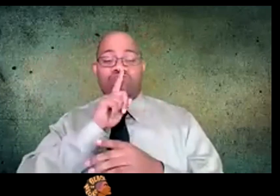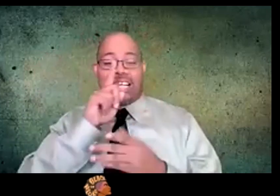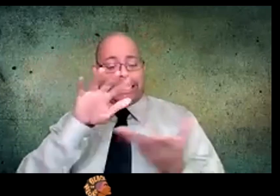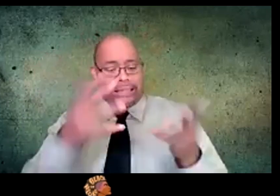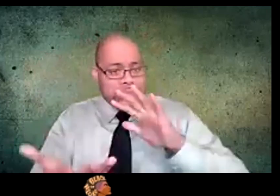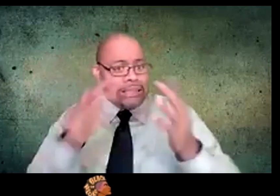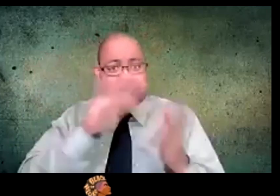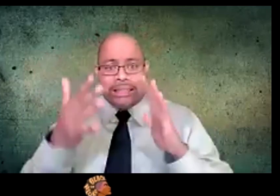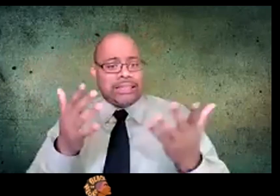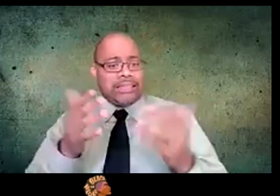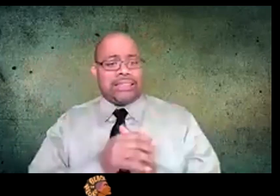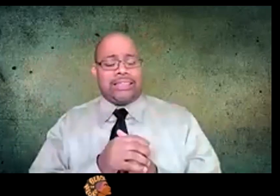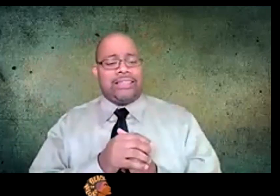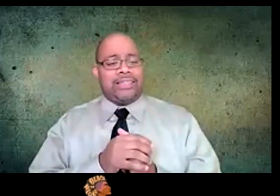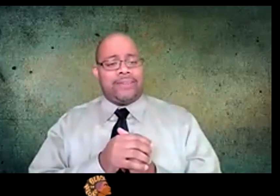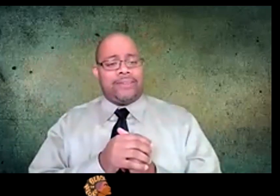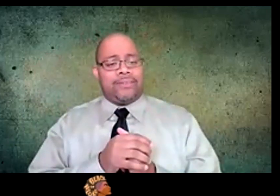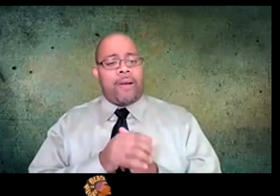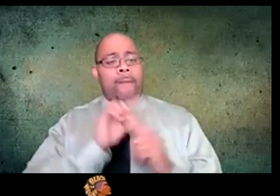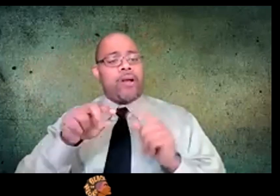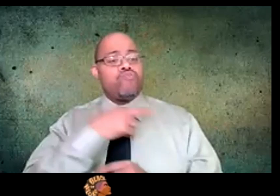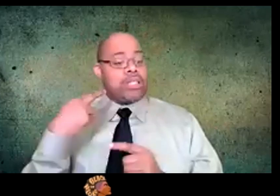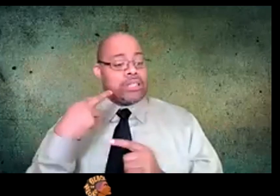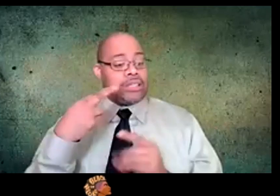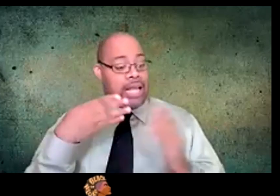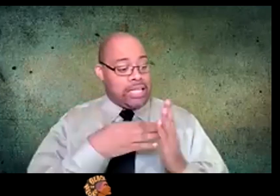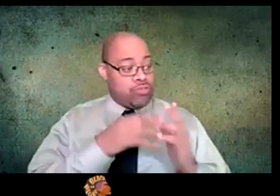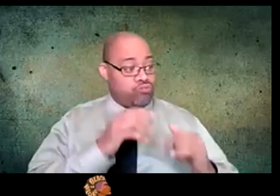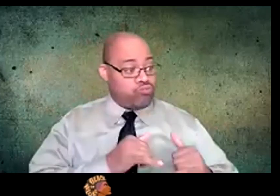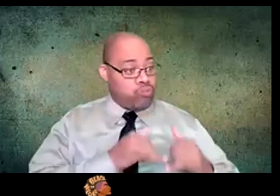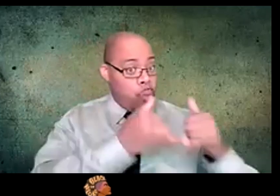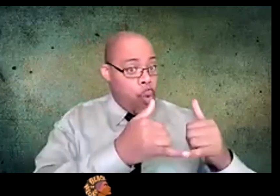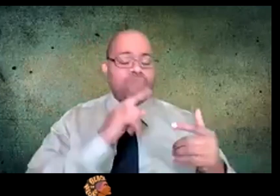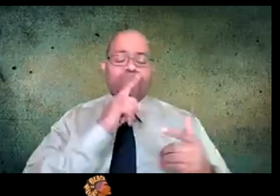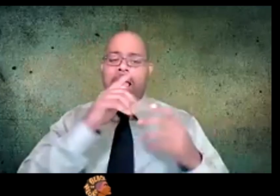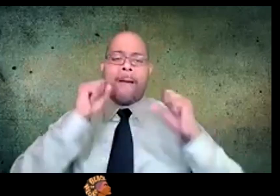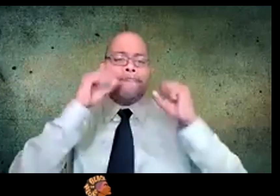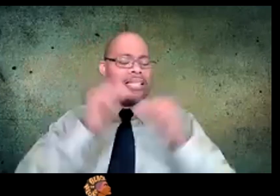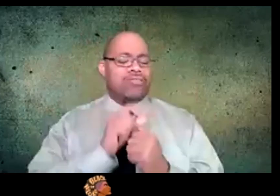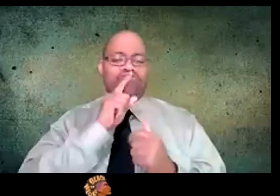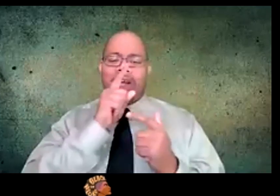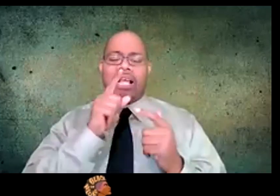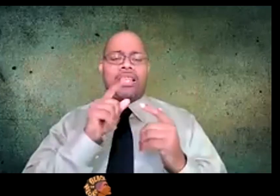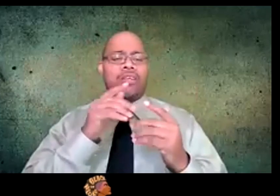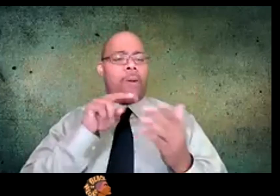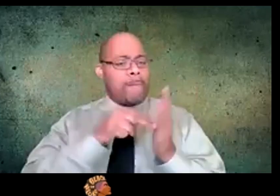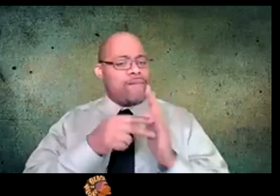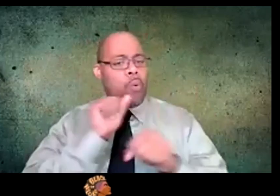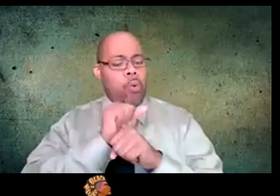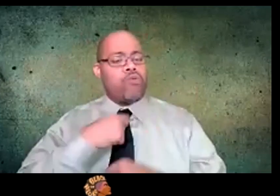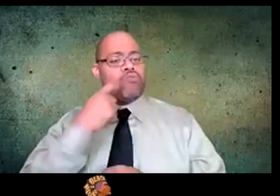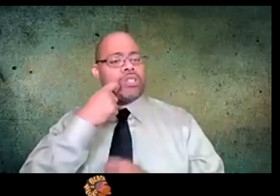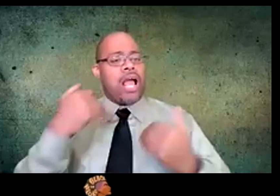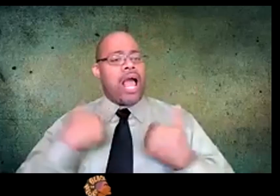world, but the risk versus reward is amazing, and it's such meaningful work. We also recently had